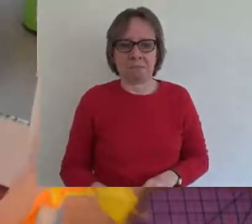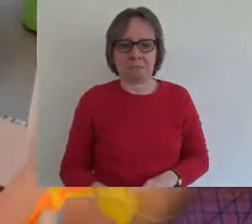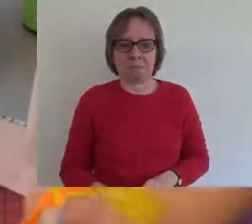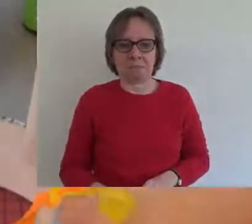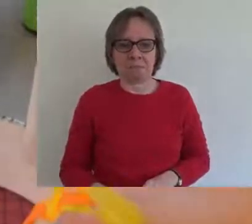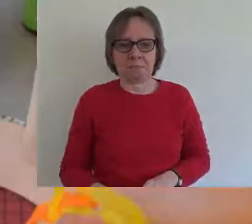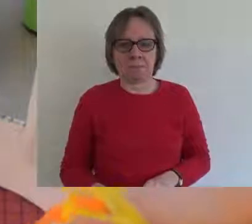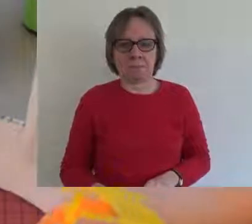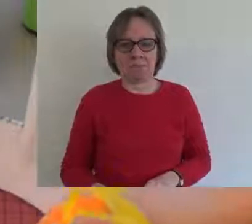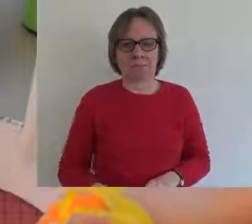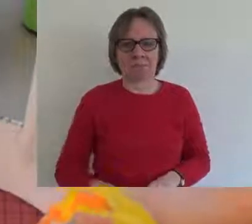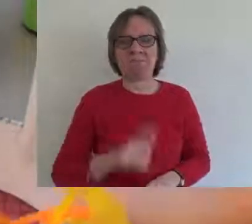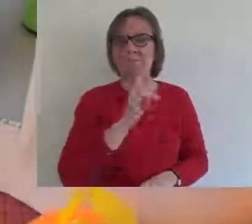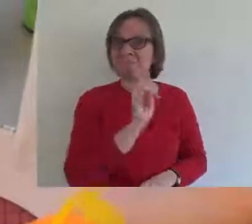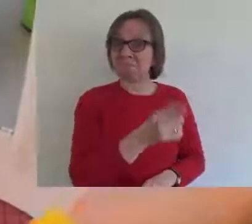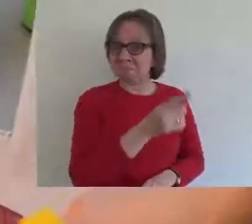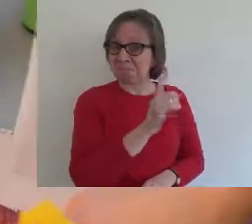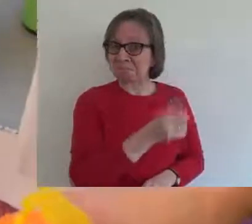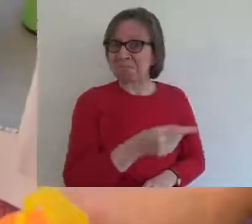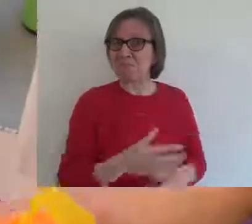onto my crown.